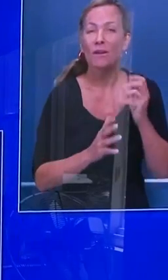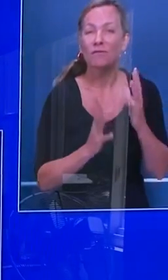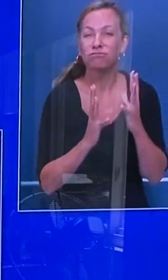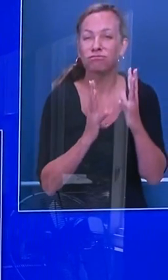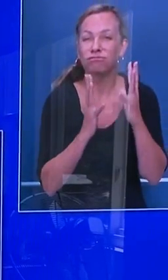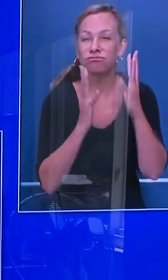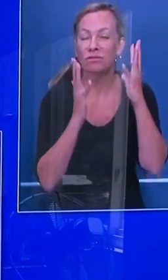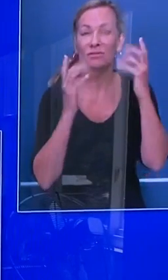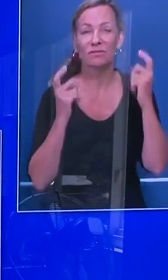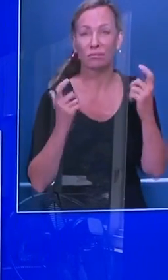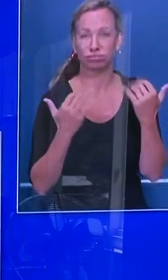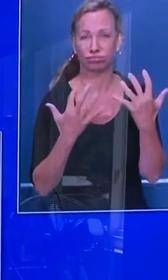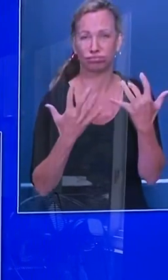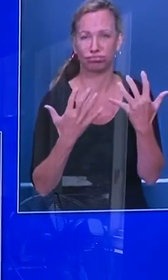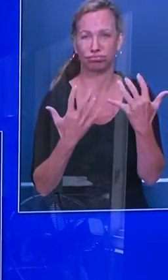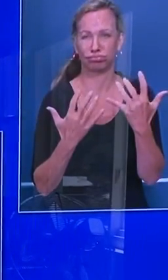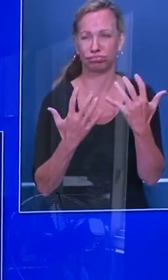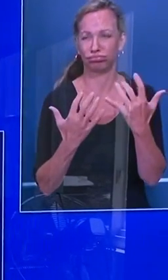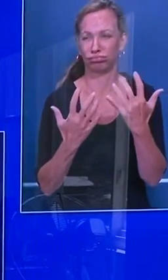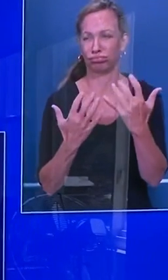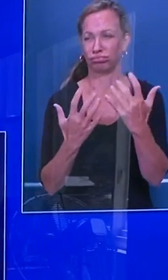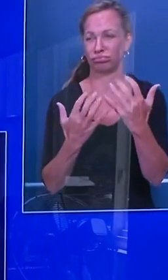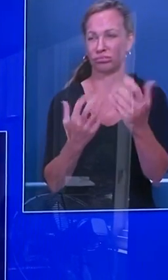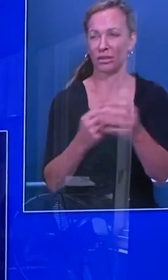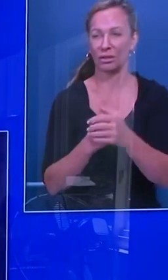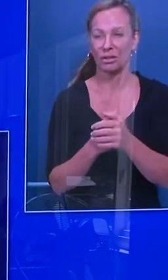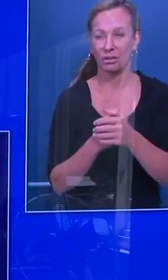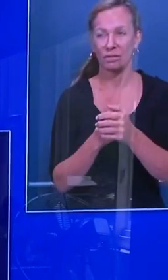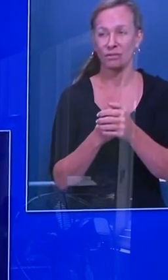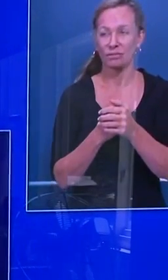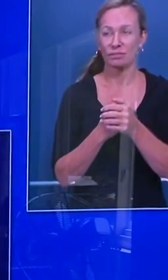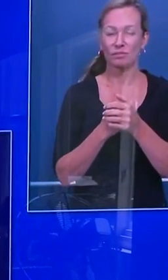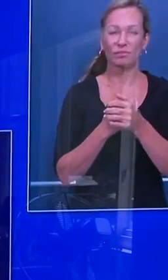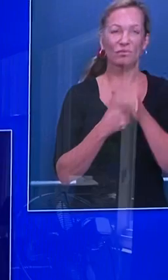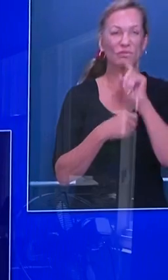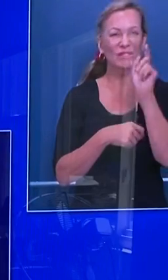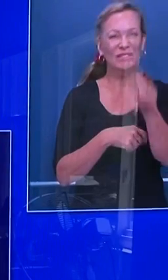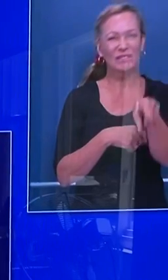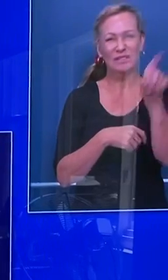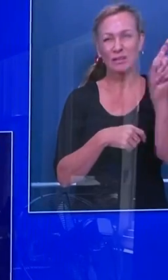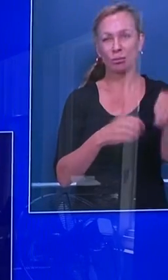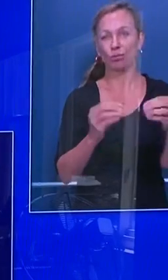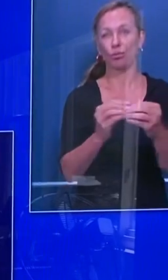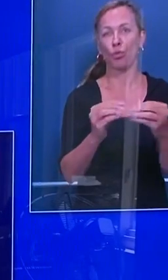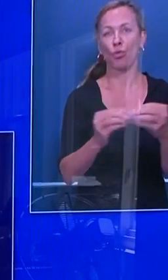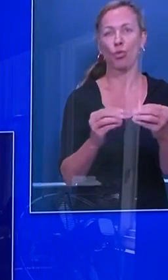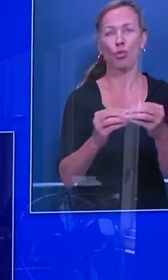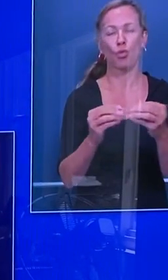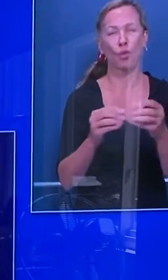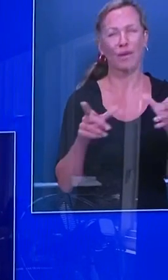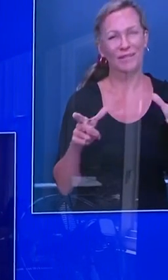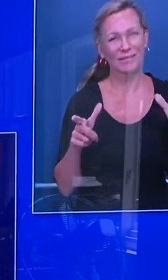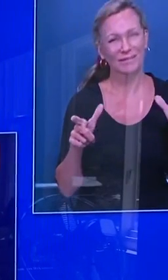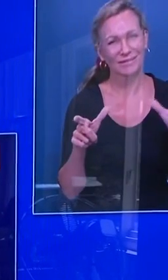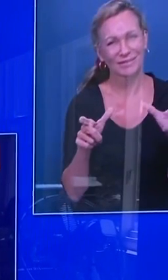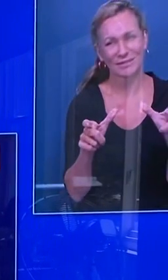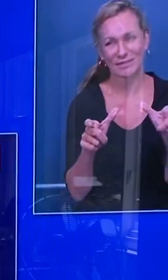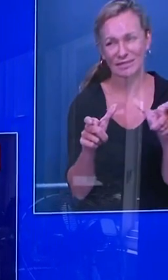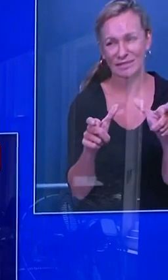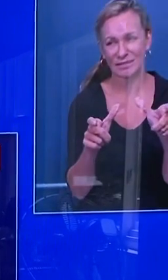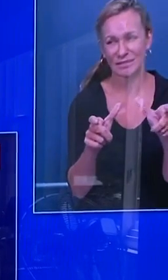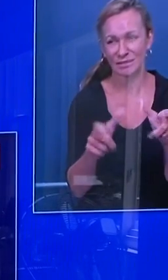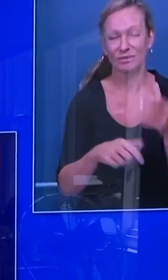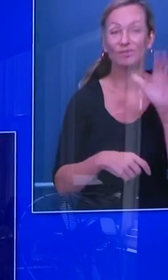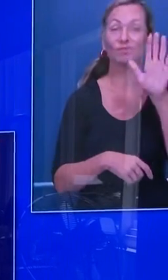in the Santa Cruz area, I made this point after visiting a number of shelters down there, meeting with folks who were evacuated. We are